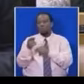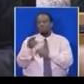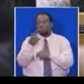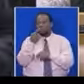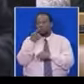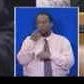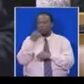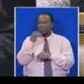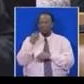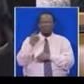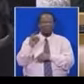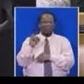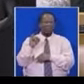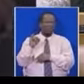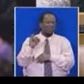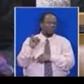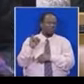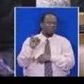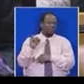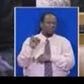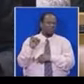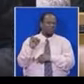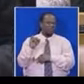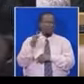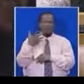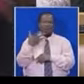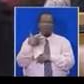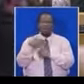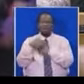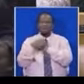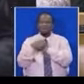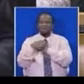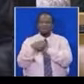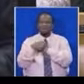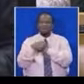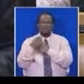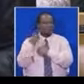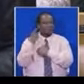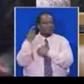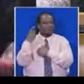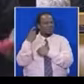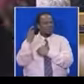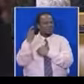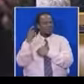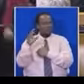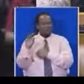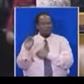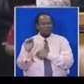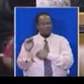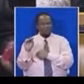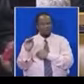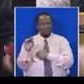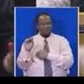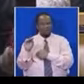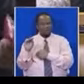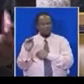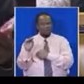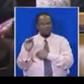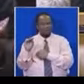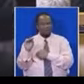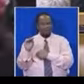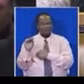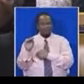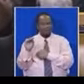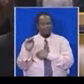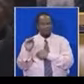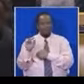well, and it made a noise whenever it was used. Now,